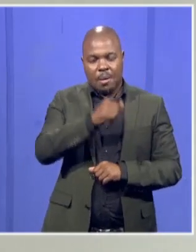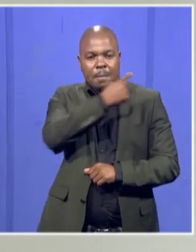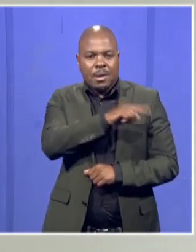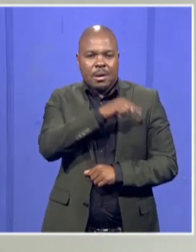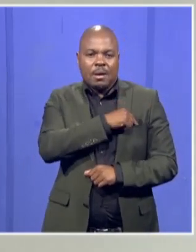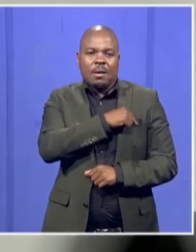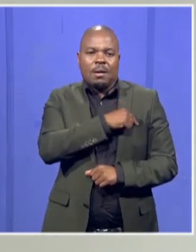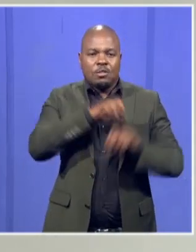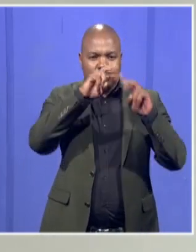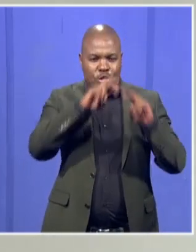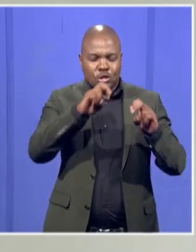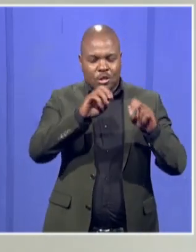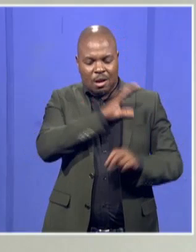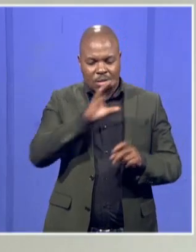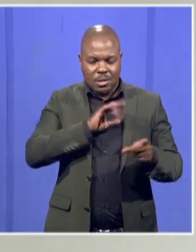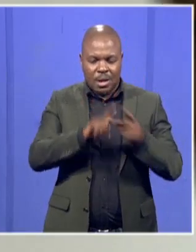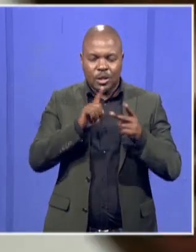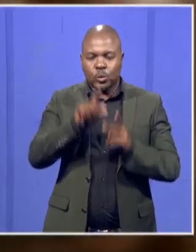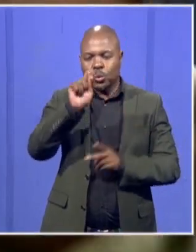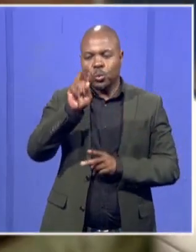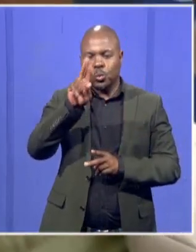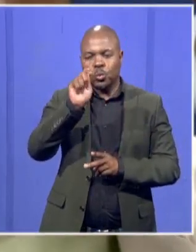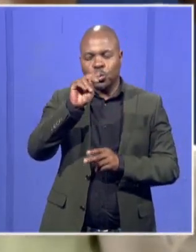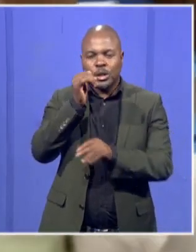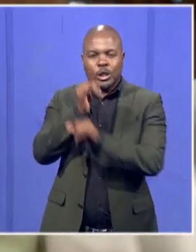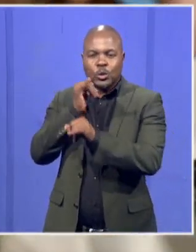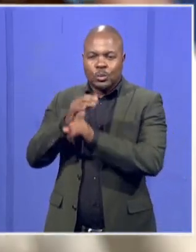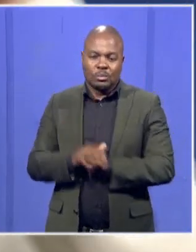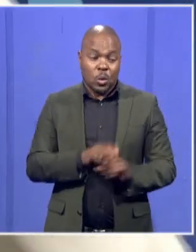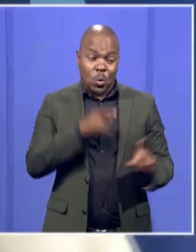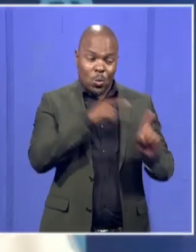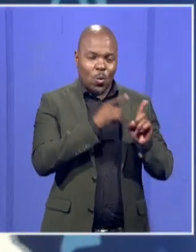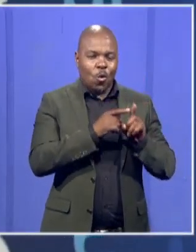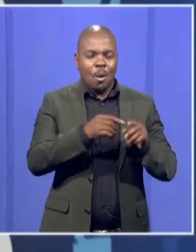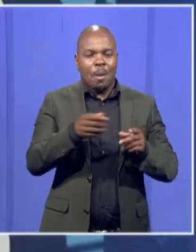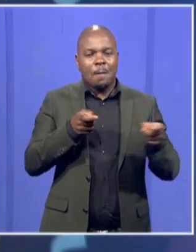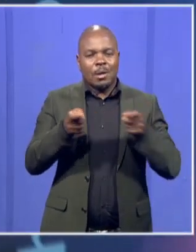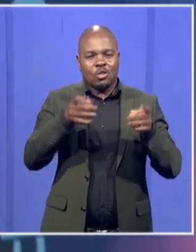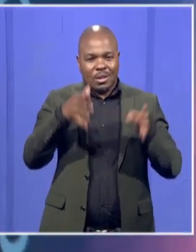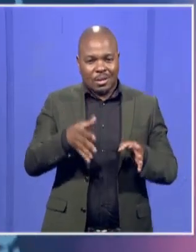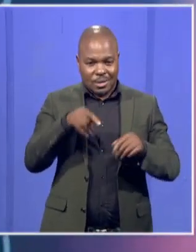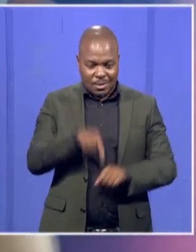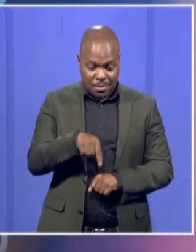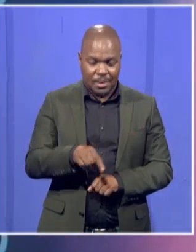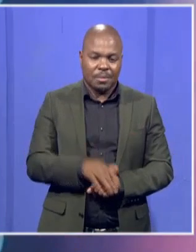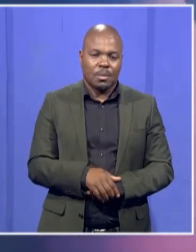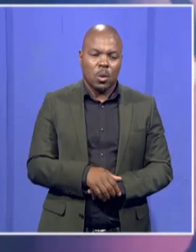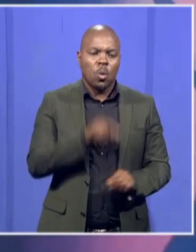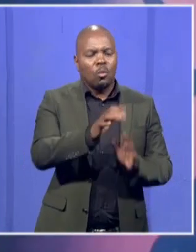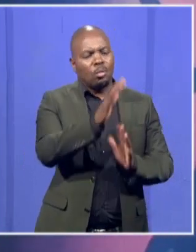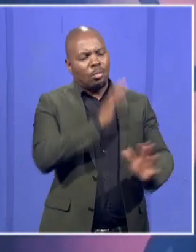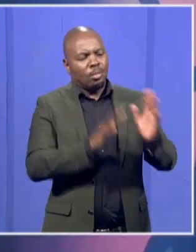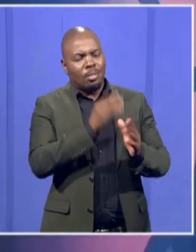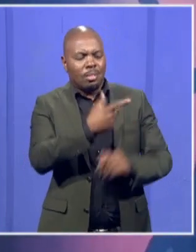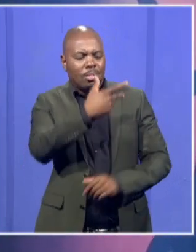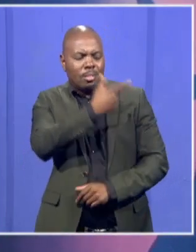Tutu Institute. Thank you so much. That was Petra Teblange, Managing Director of this facility in Mkolisa, talking to us about the vaccine that is